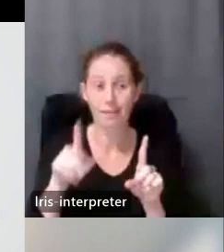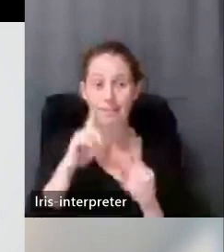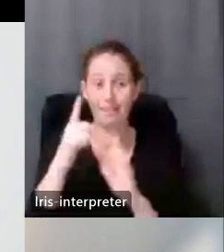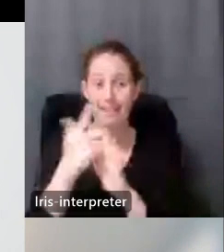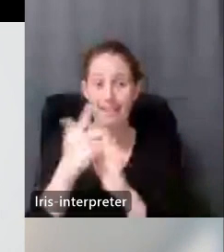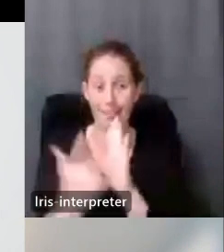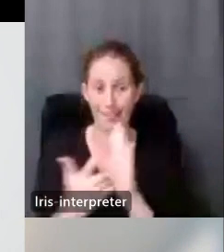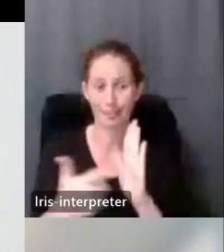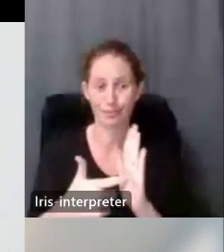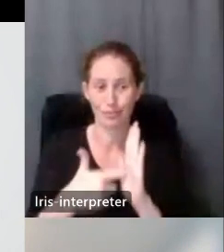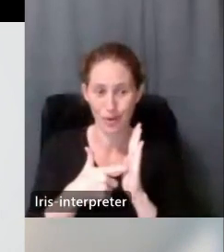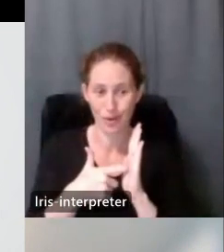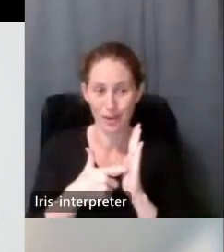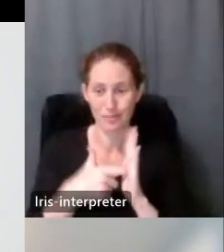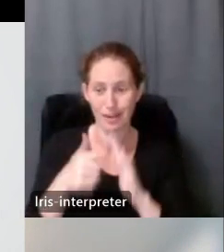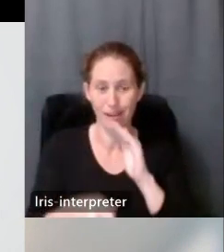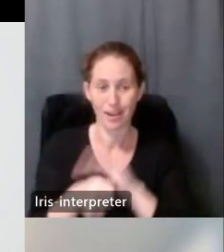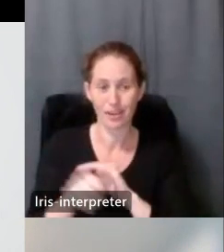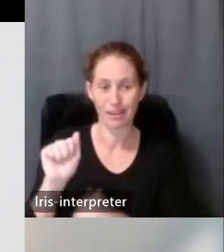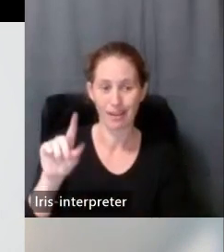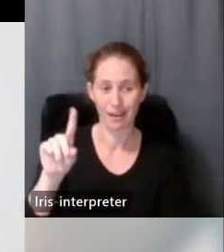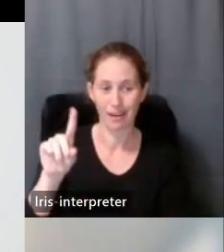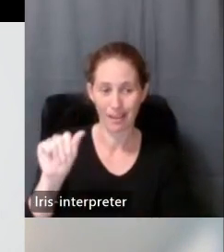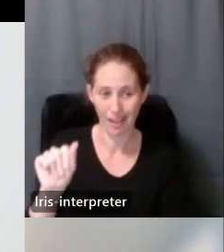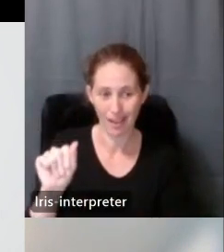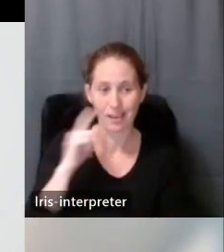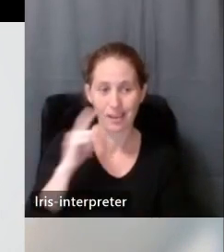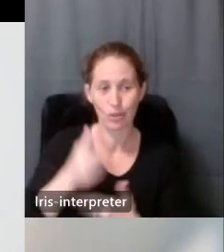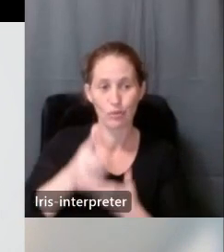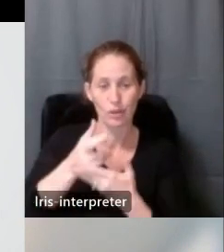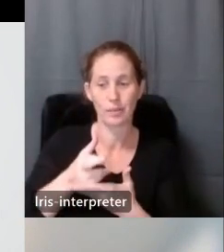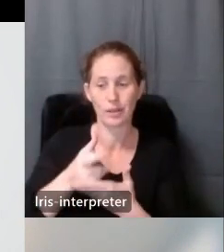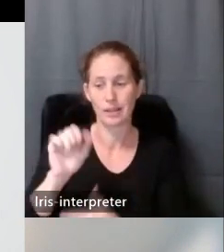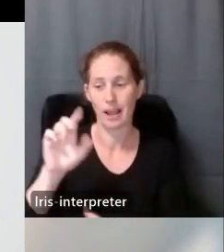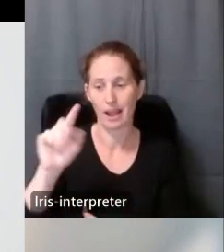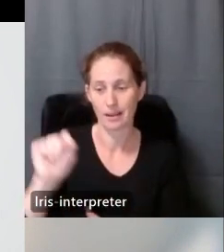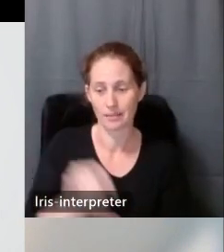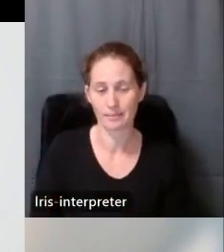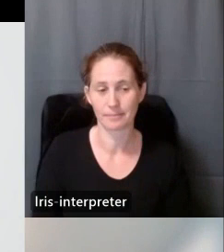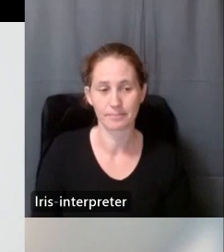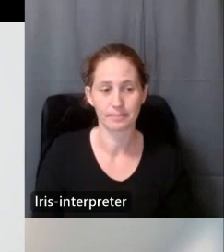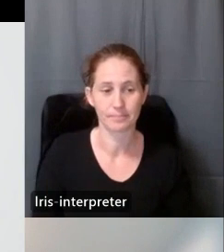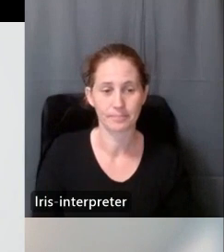legal requirement under the ADA and the Rehabilitation Act.